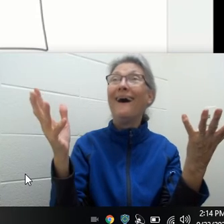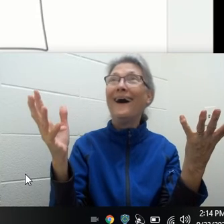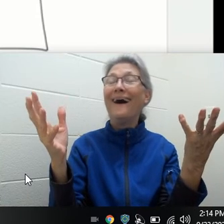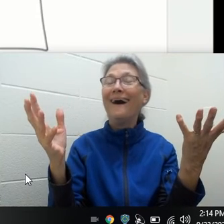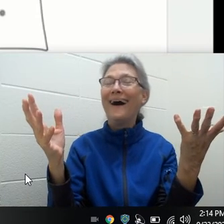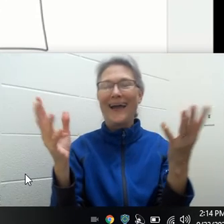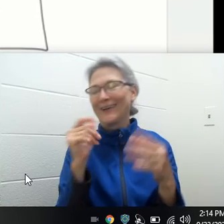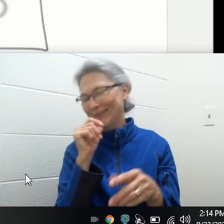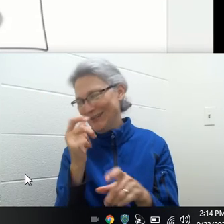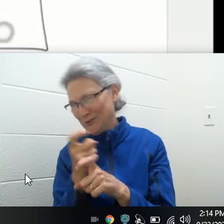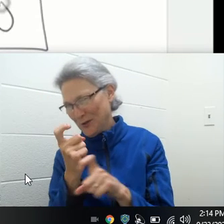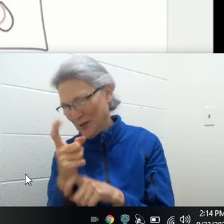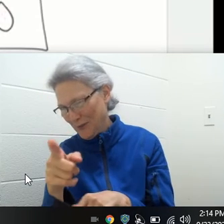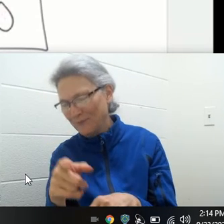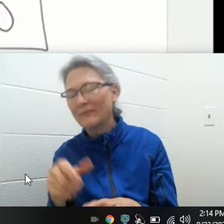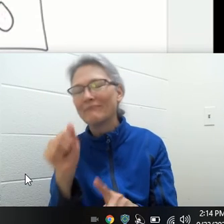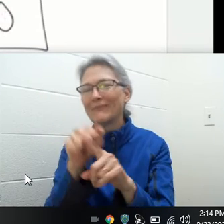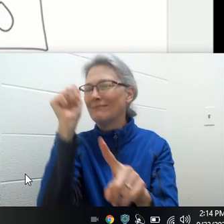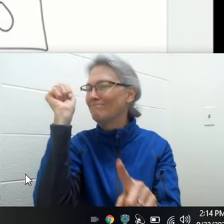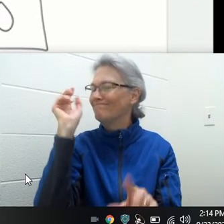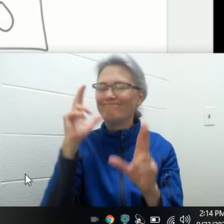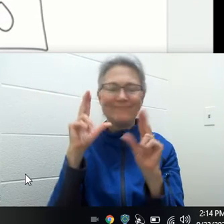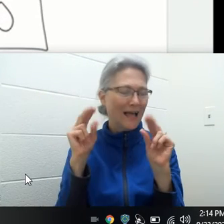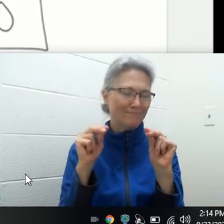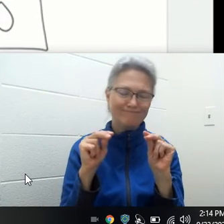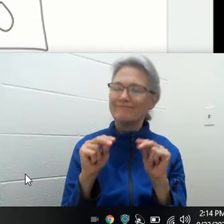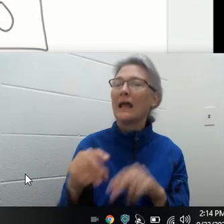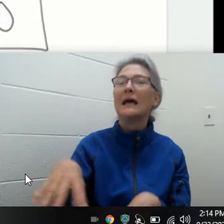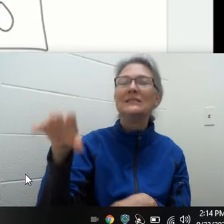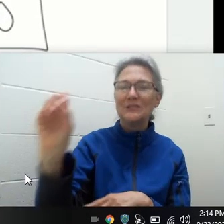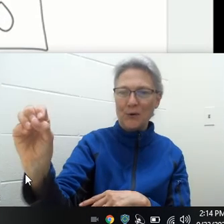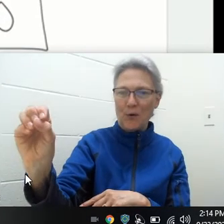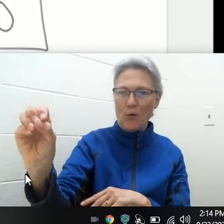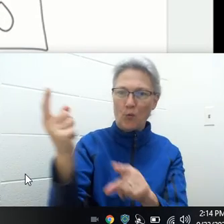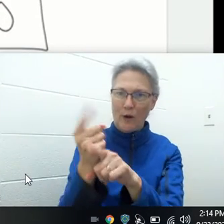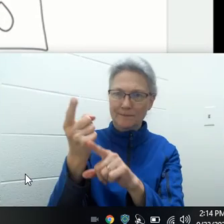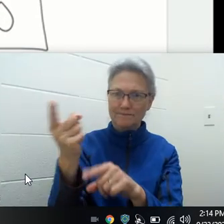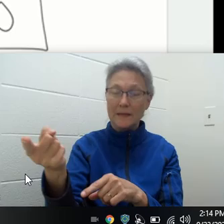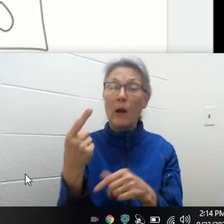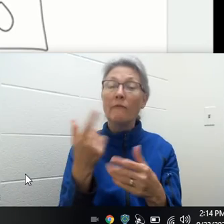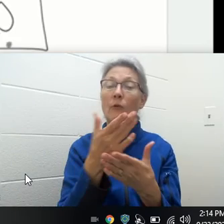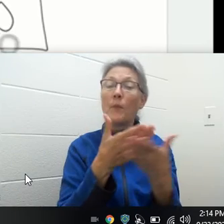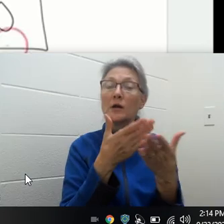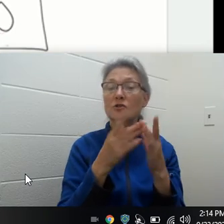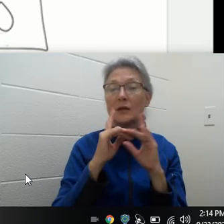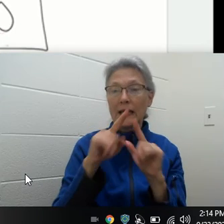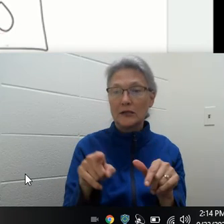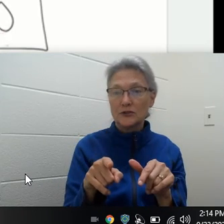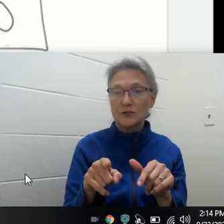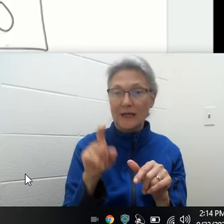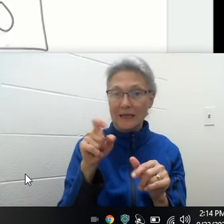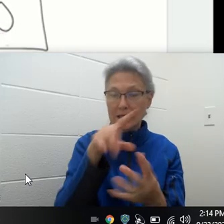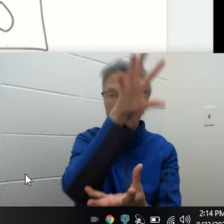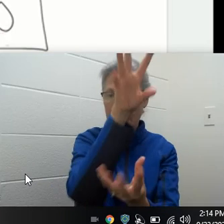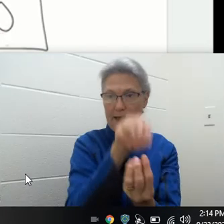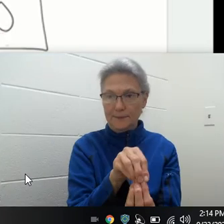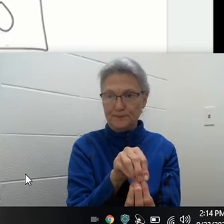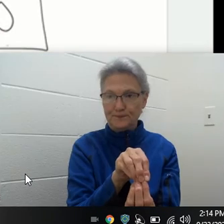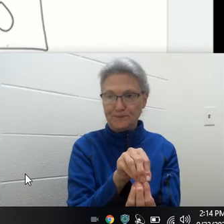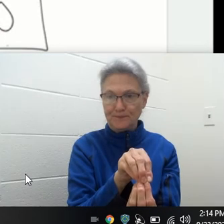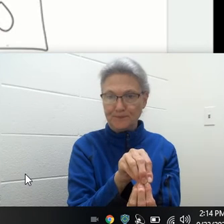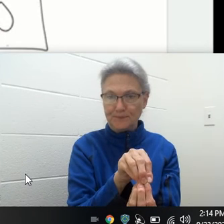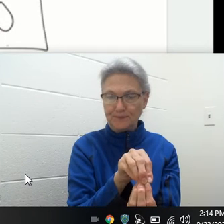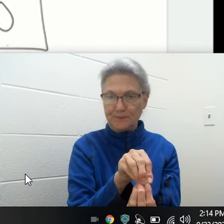I couldn't trick you. Okay, it's 0. You're right. Now I've got all of my partial products that I need to add